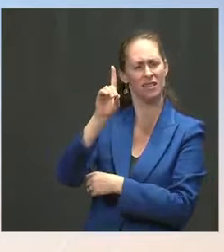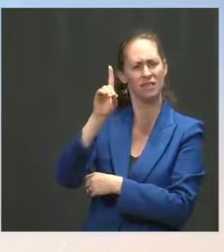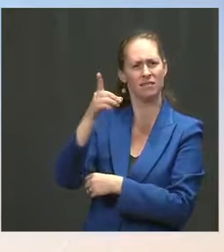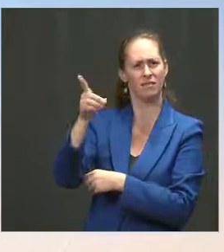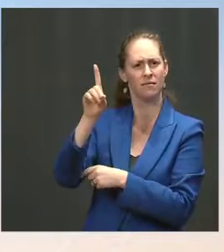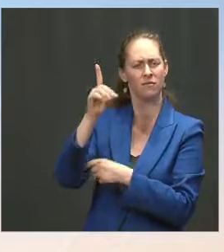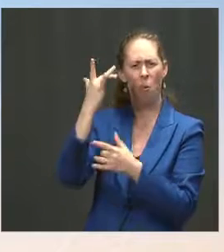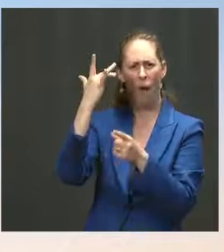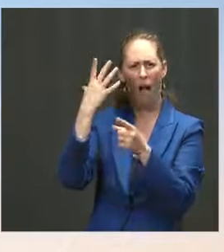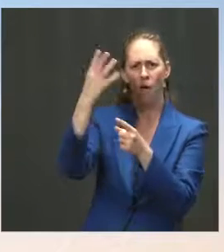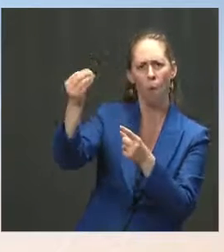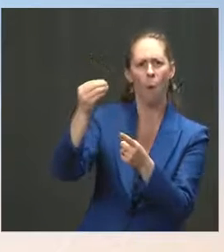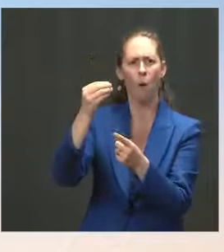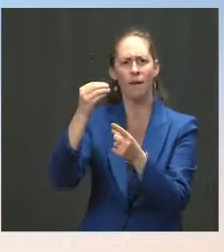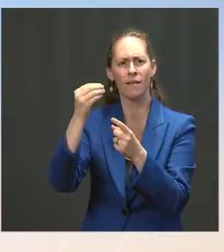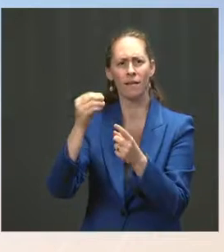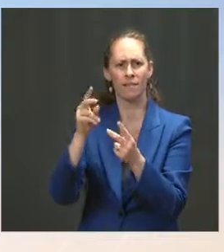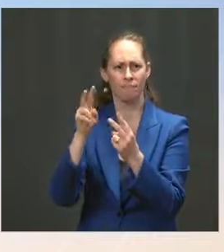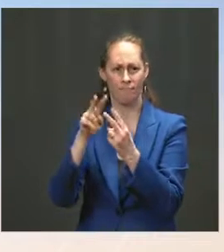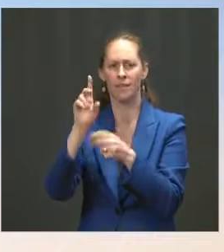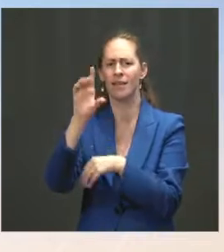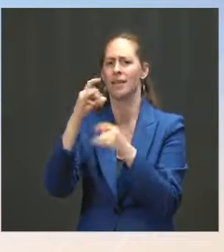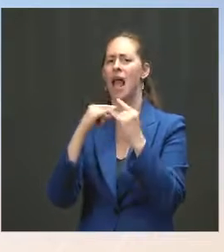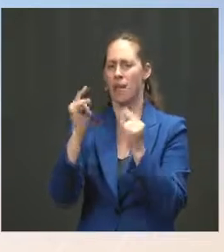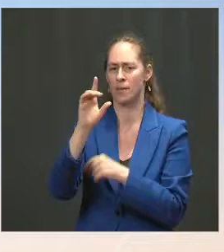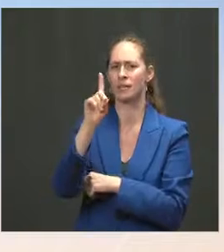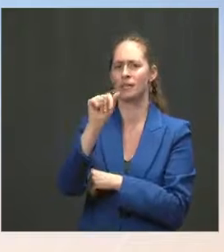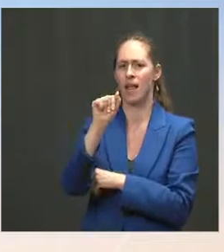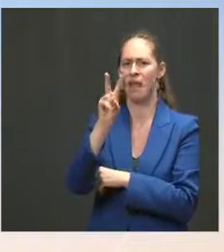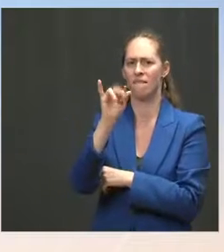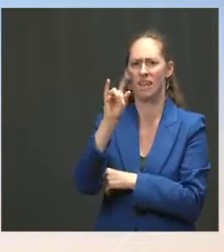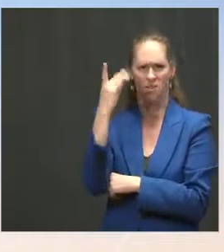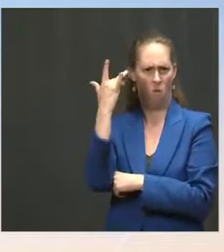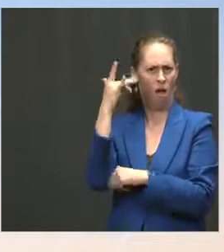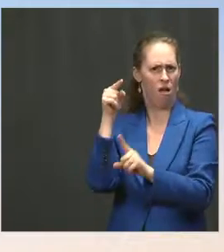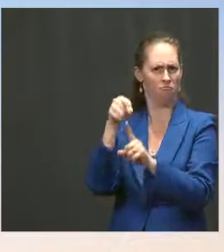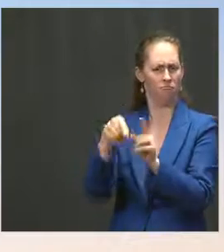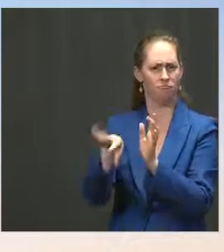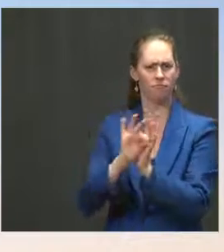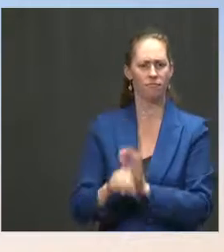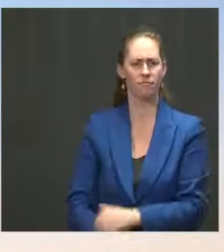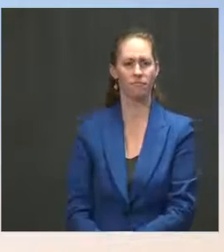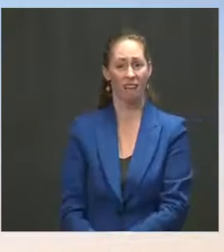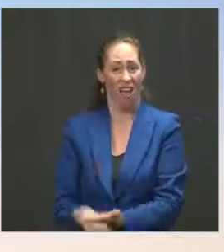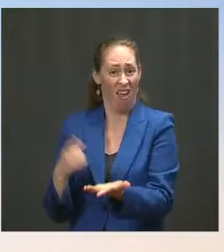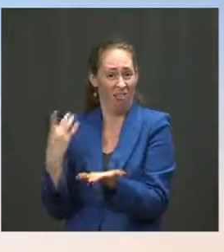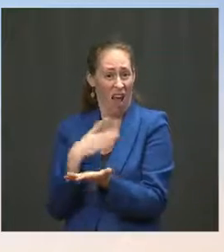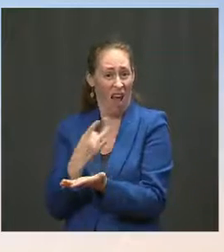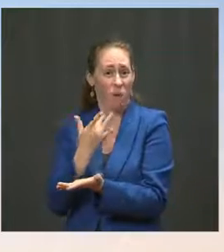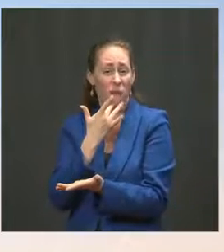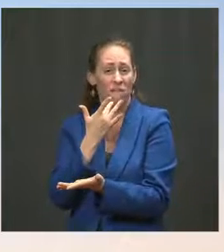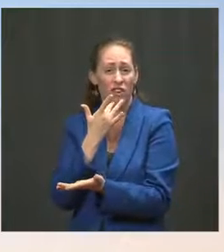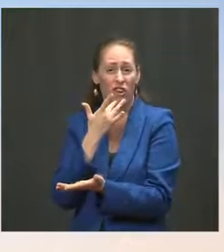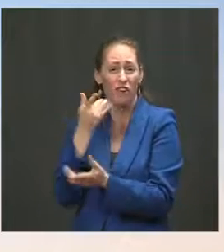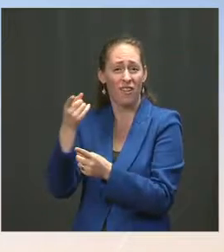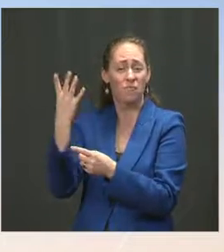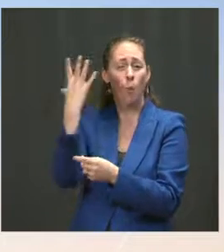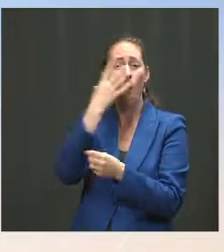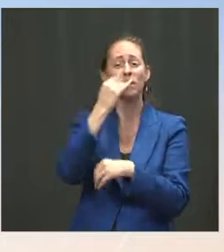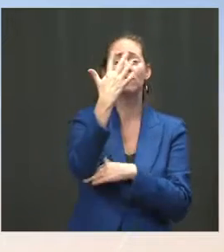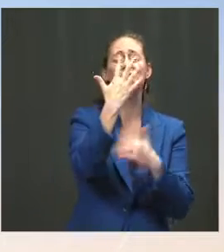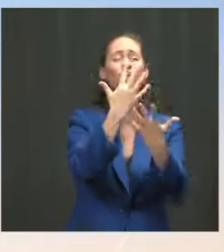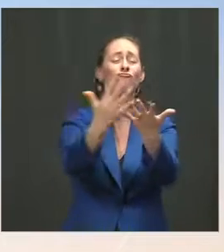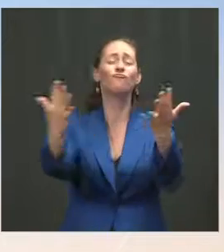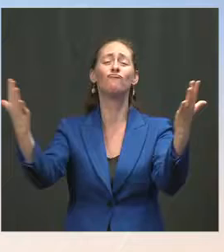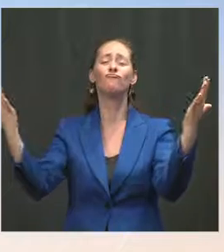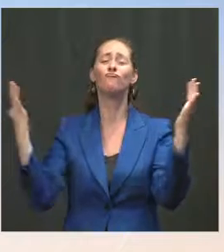time with family, and certainly has a beautiful, beautiful scenery there. Go ahead. Thank you, Jen. The president is saying now, God